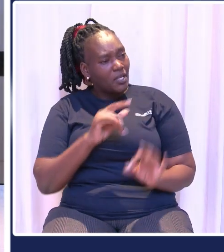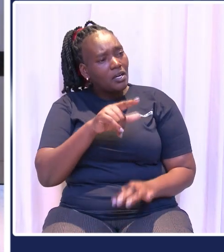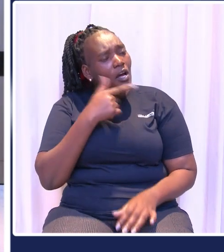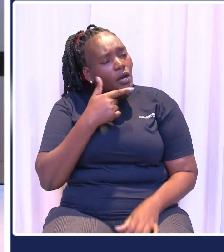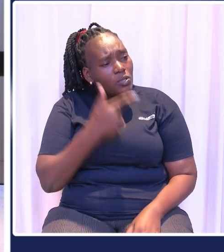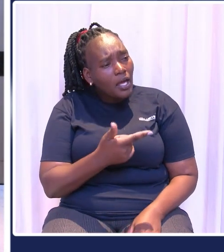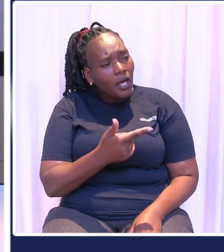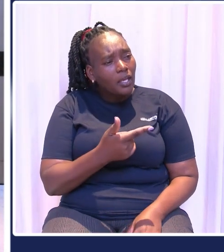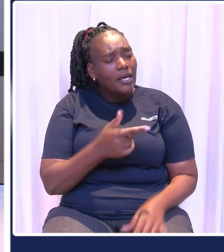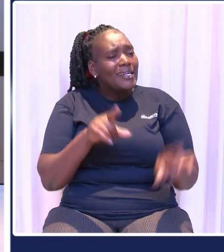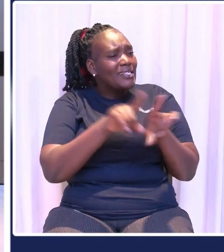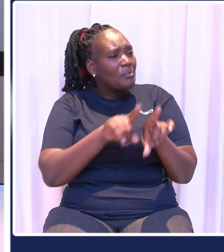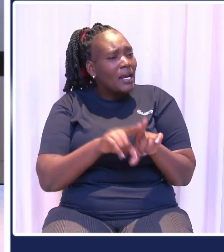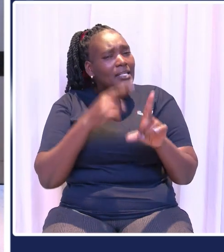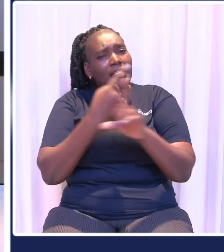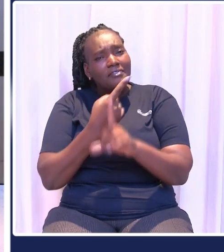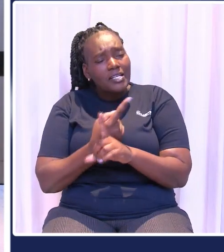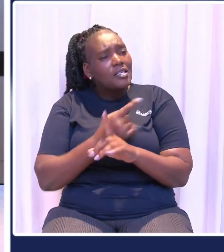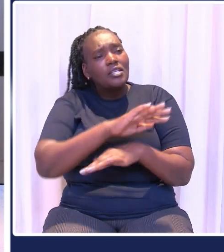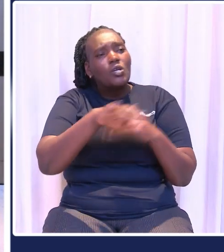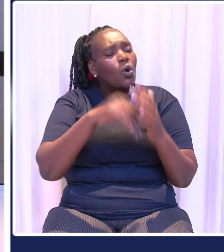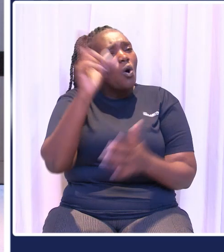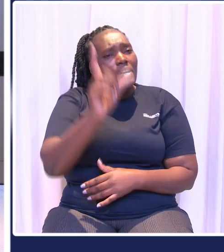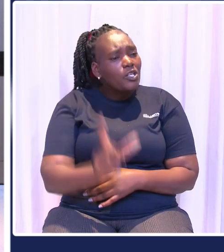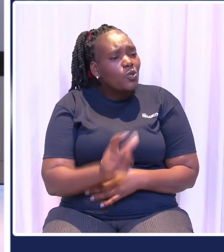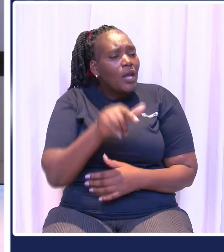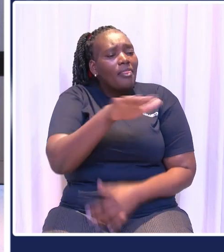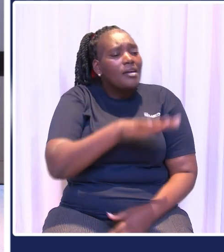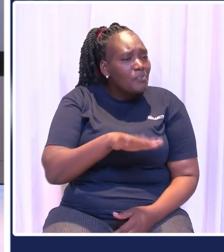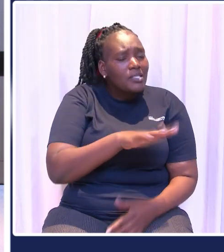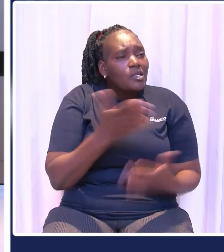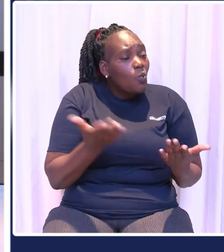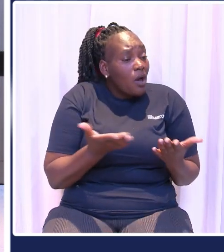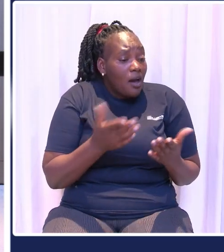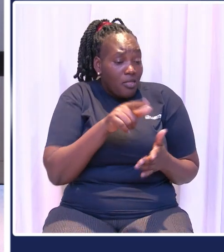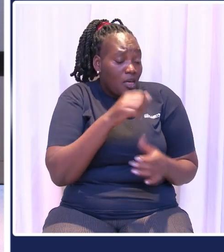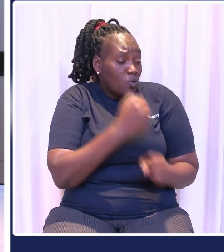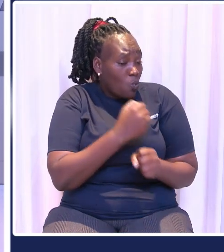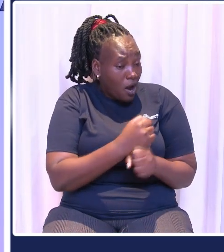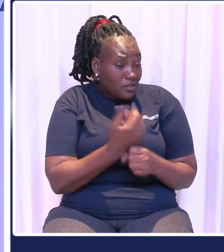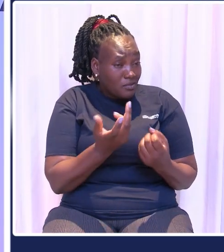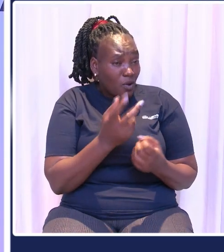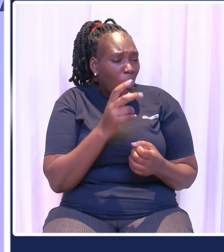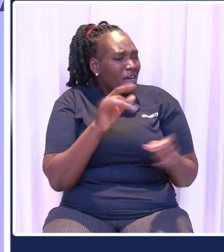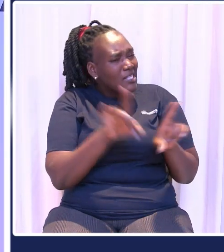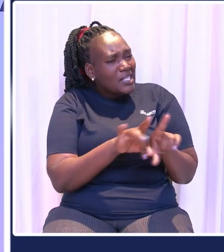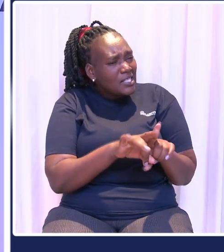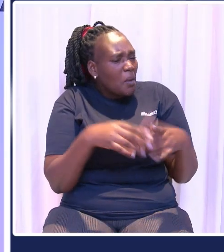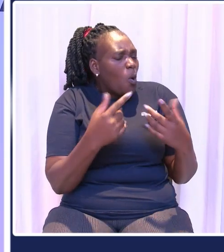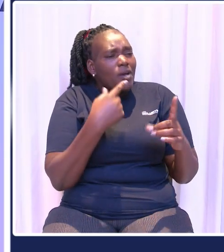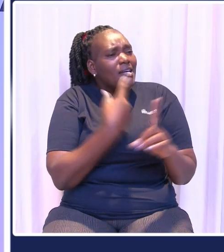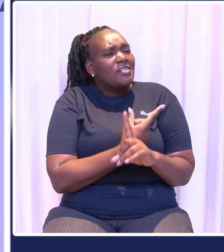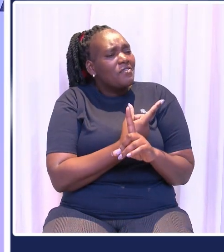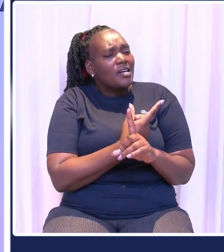seeing similarities, differences across the region? Are there spaces where that work looks the same, or is it pretty different